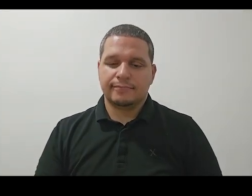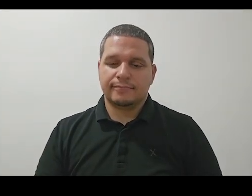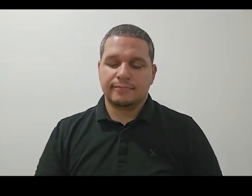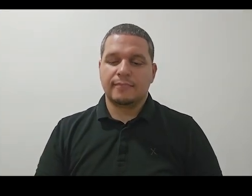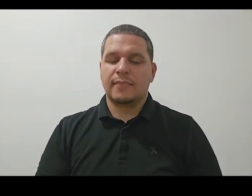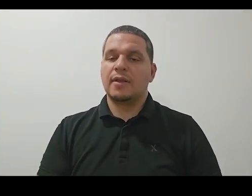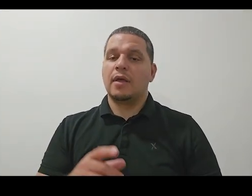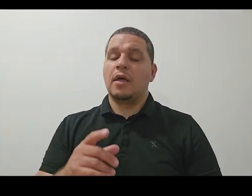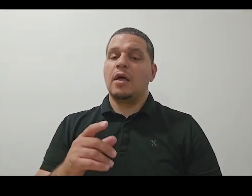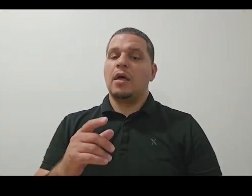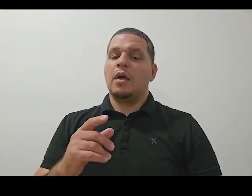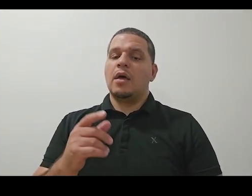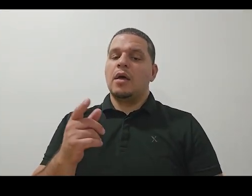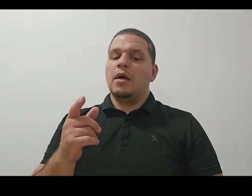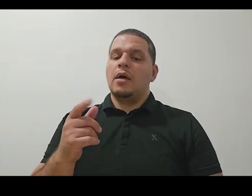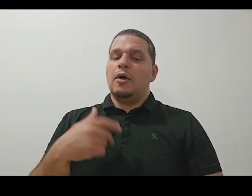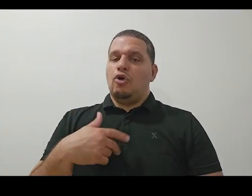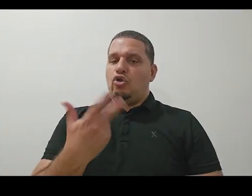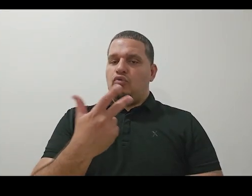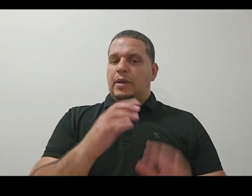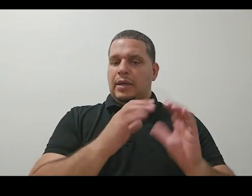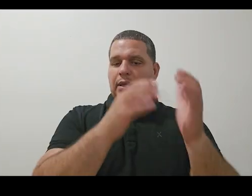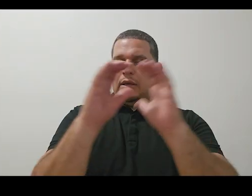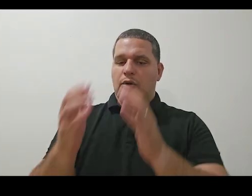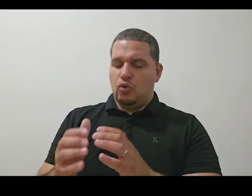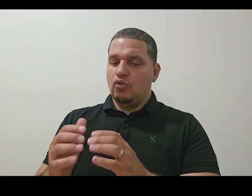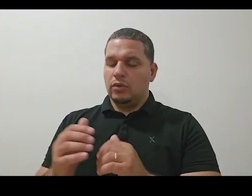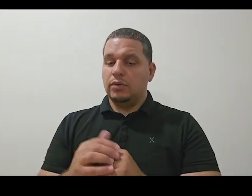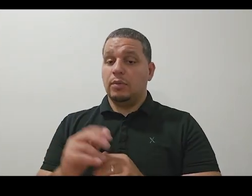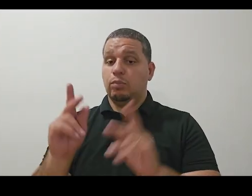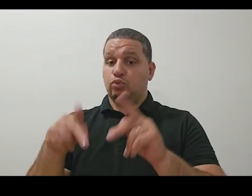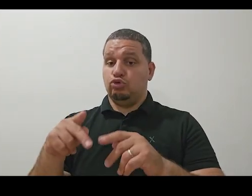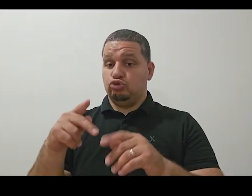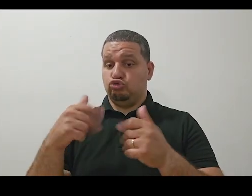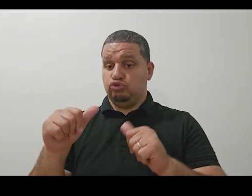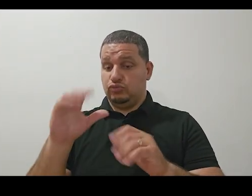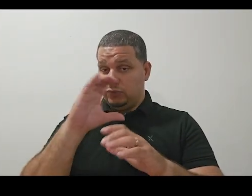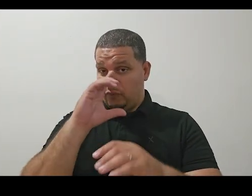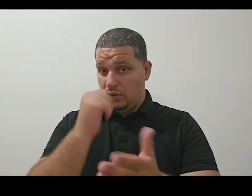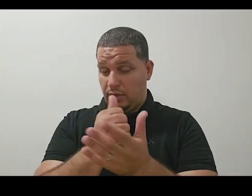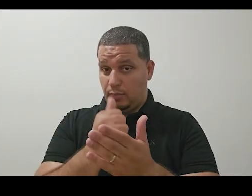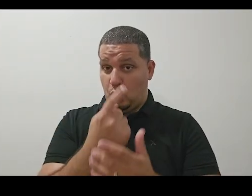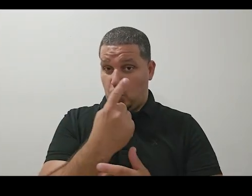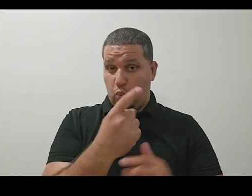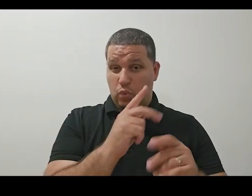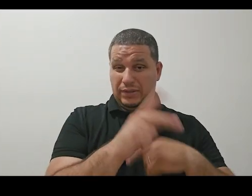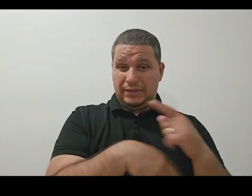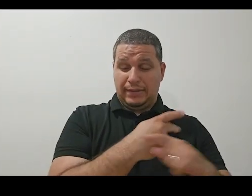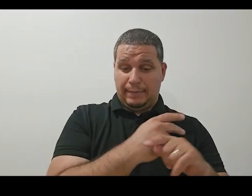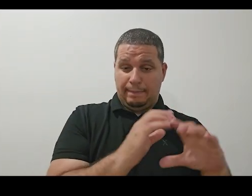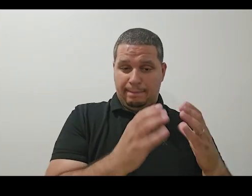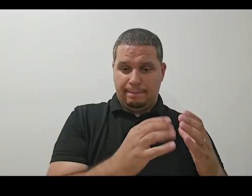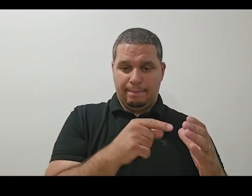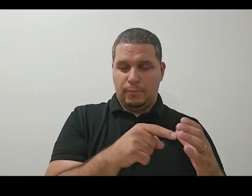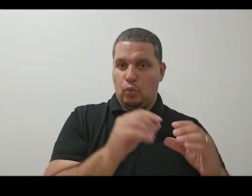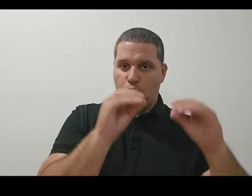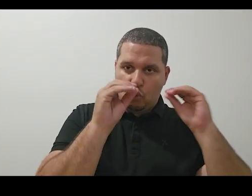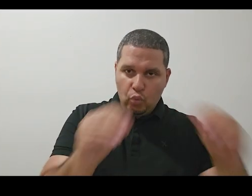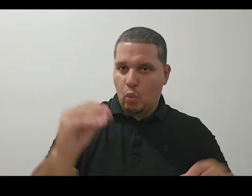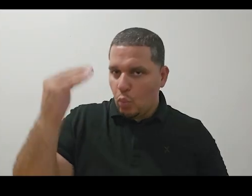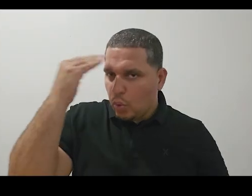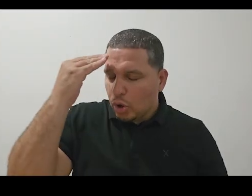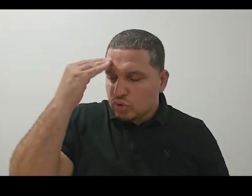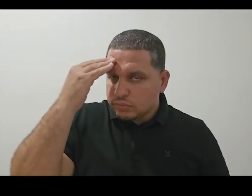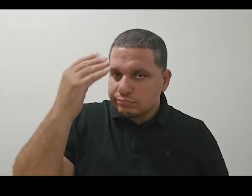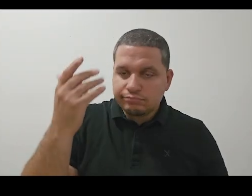Yeah, I've roughly categorized three categories when a person is trying to seek help. One type is actually no